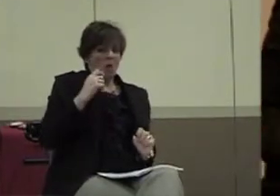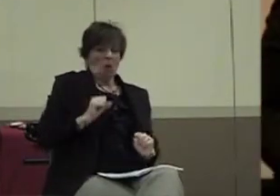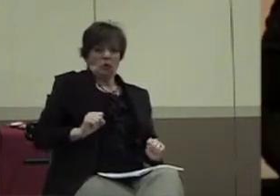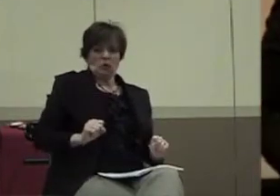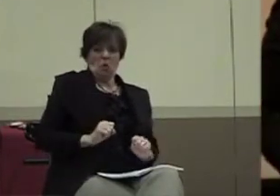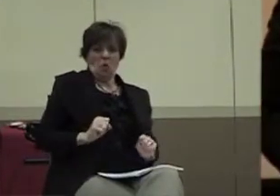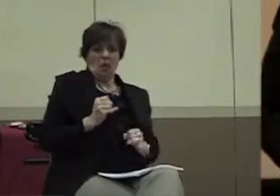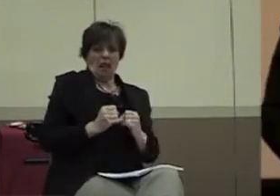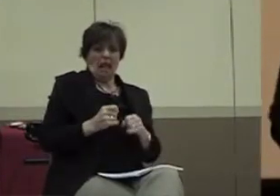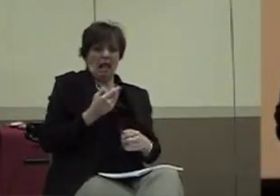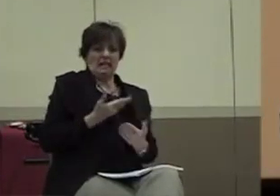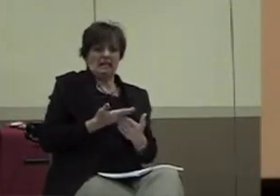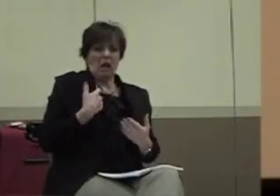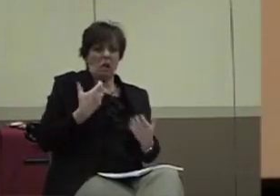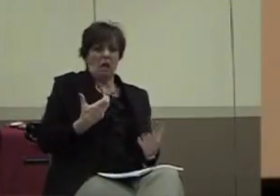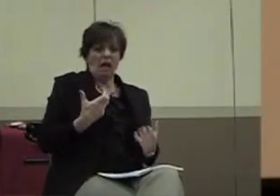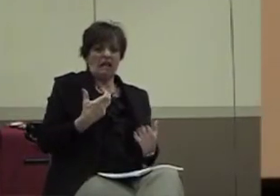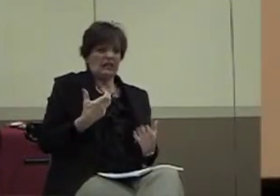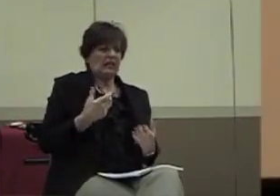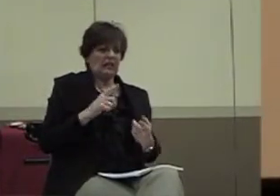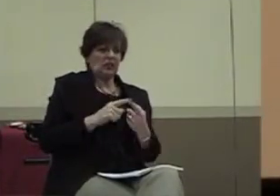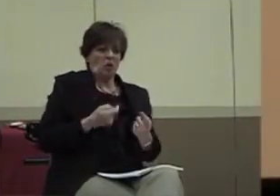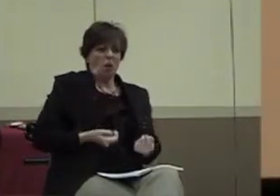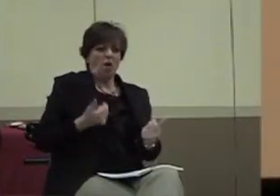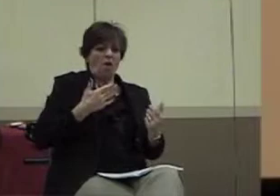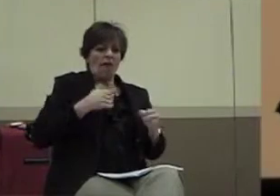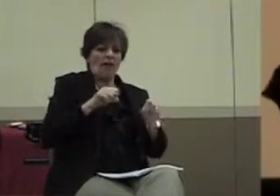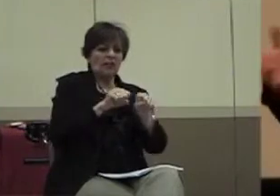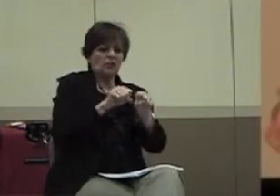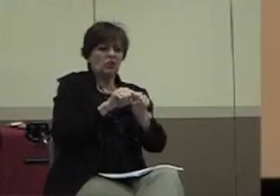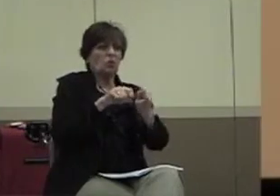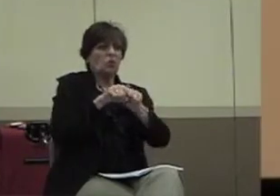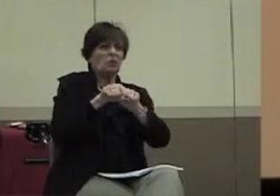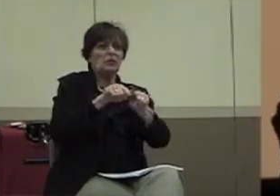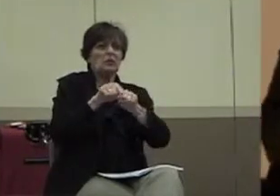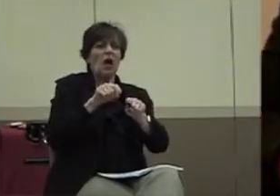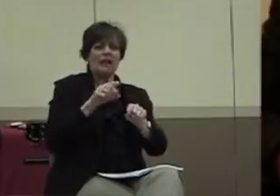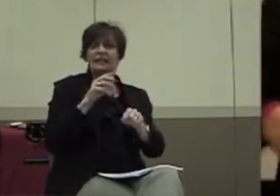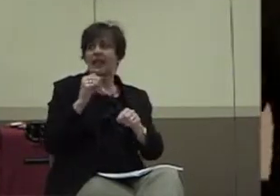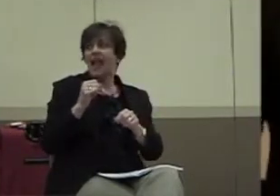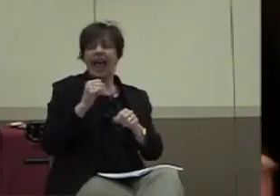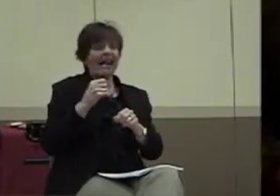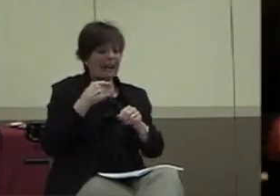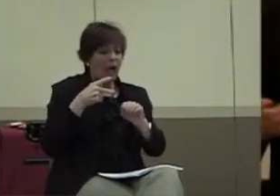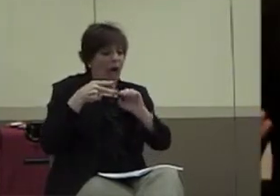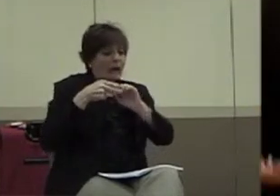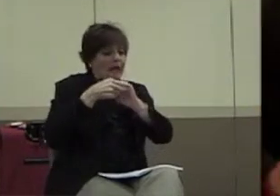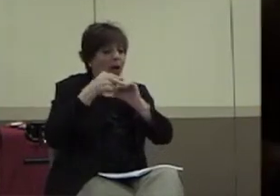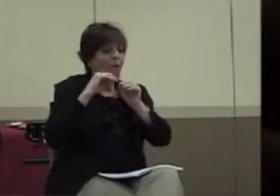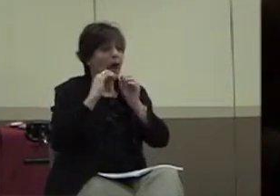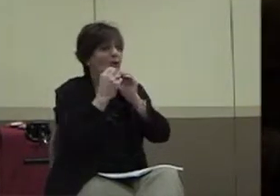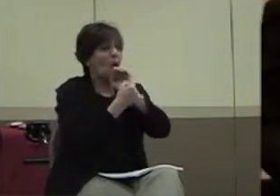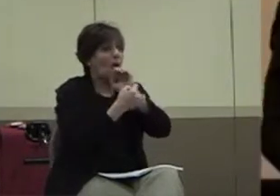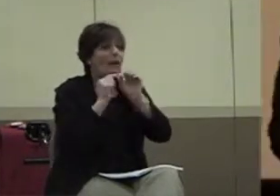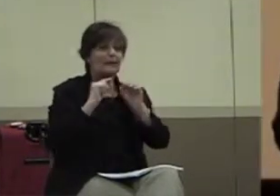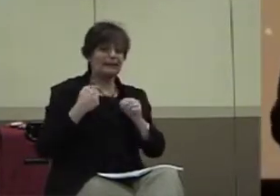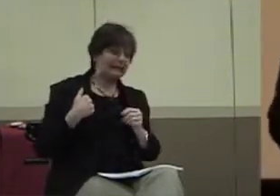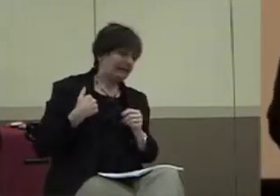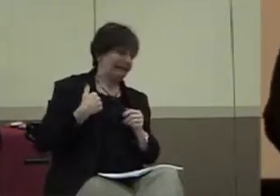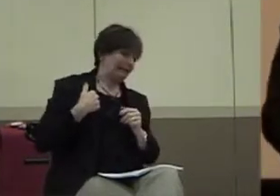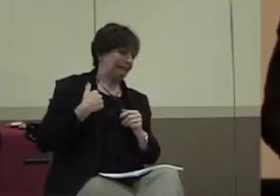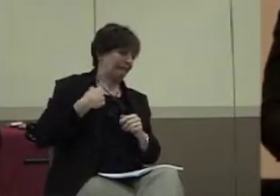last thing I want to do is take my shoes and socks off. Plus, when was the last time I had a pedicure? So I'm not sure I want to do